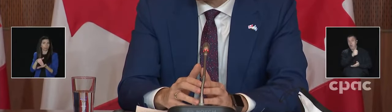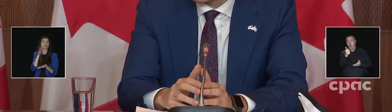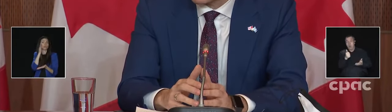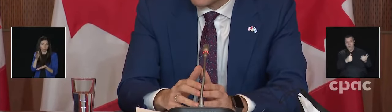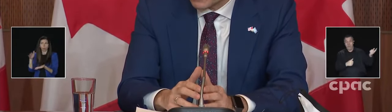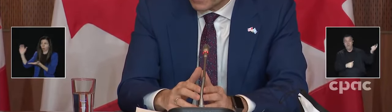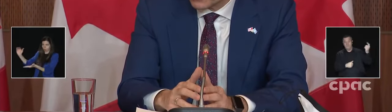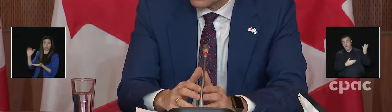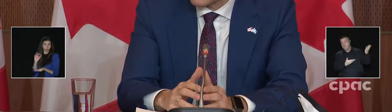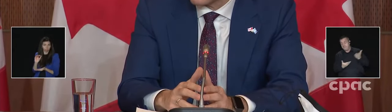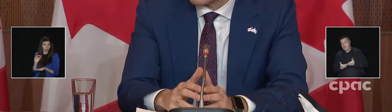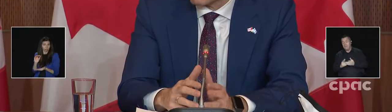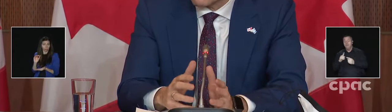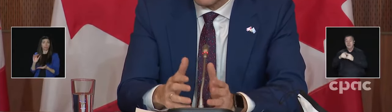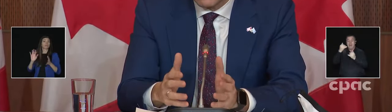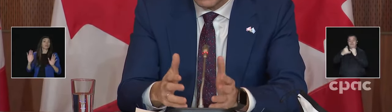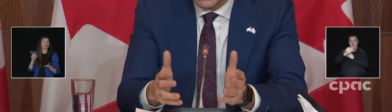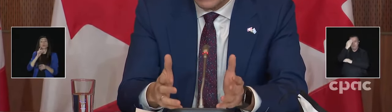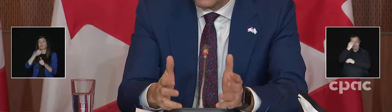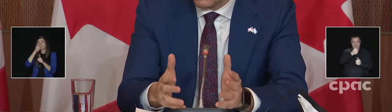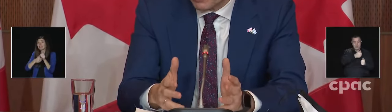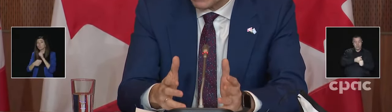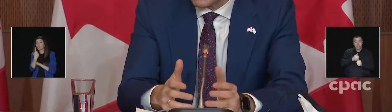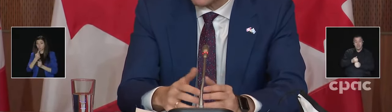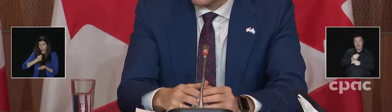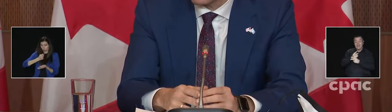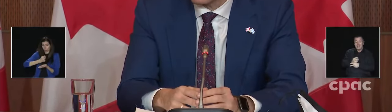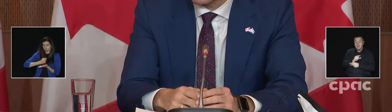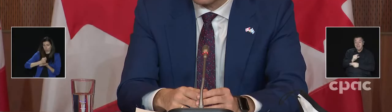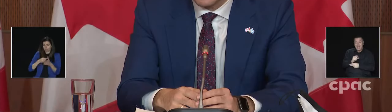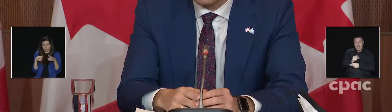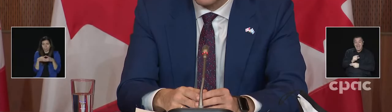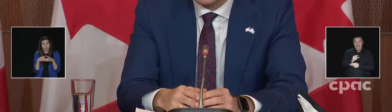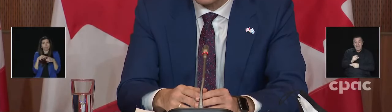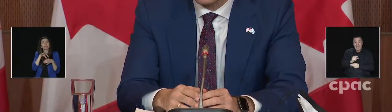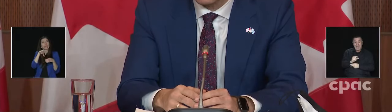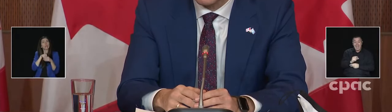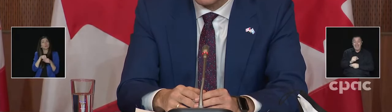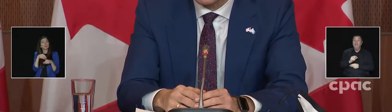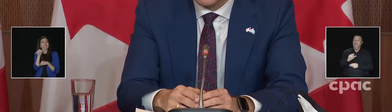treatment comes with 10